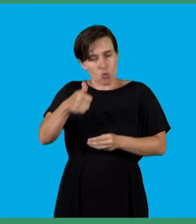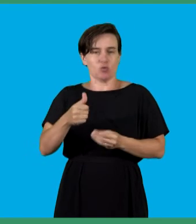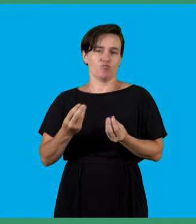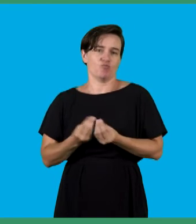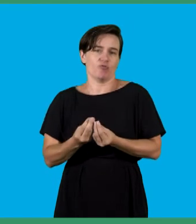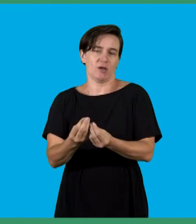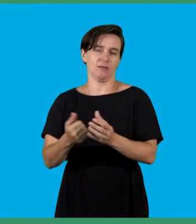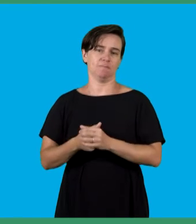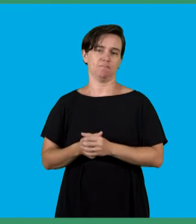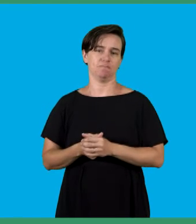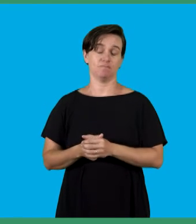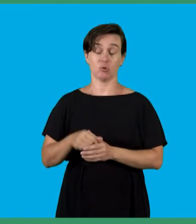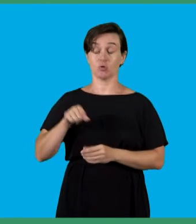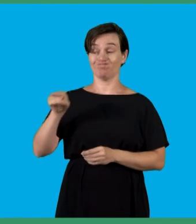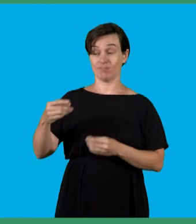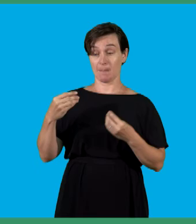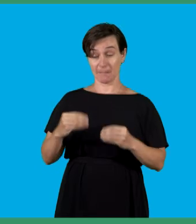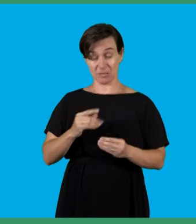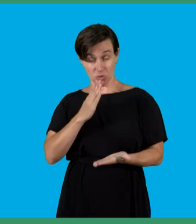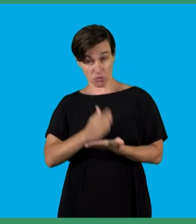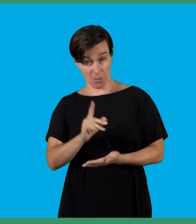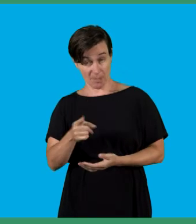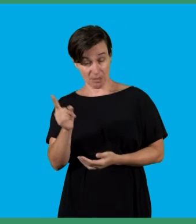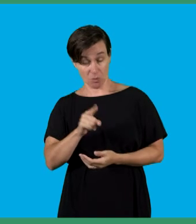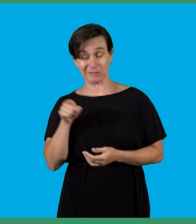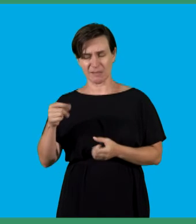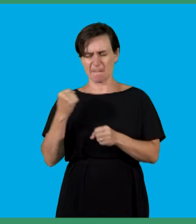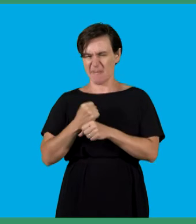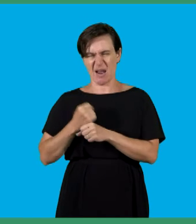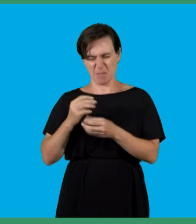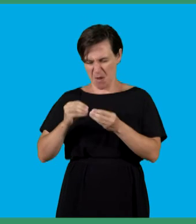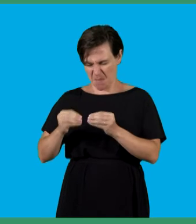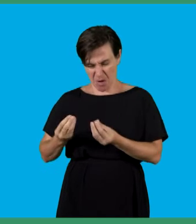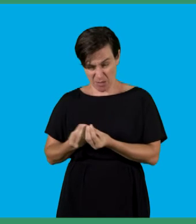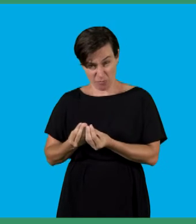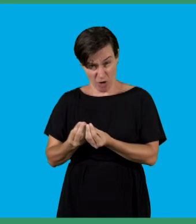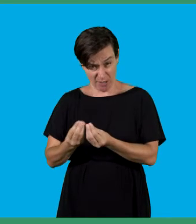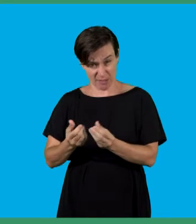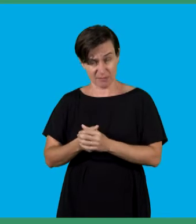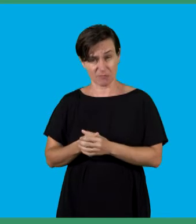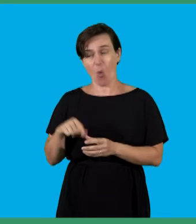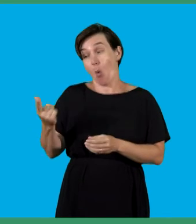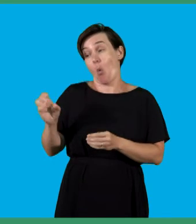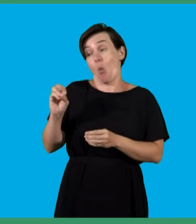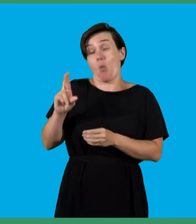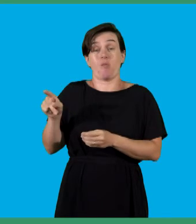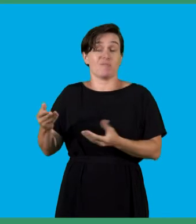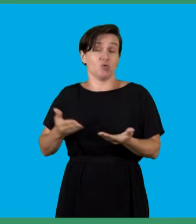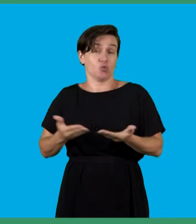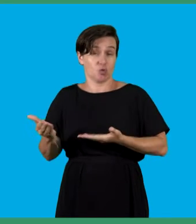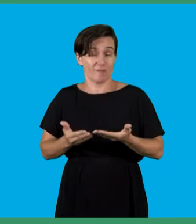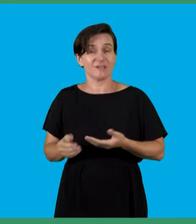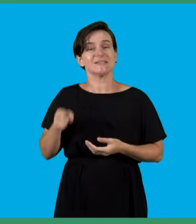So obviously, as a business, we need to make sure that when we produce our products or our rendering our services,